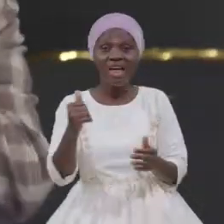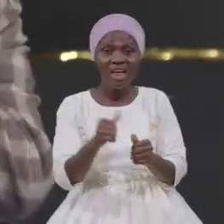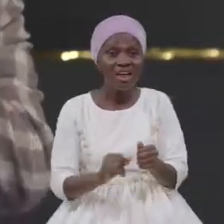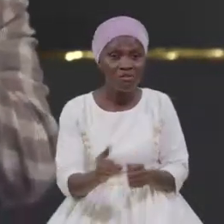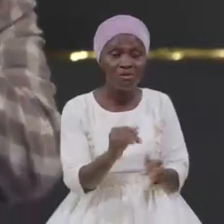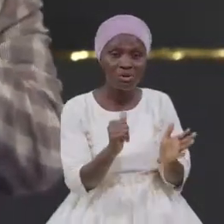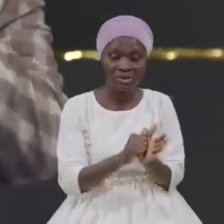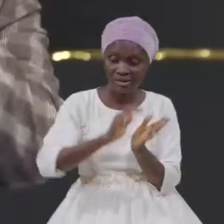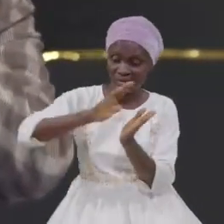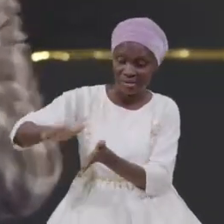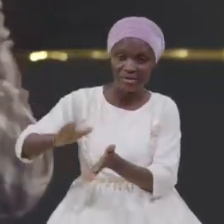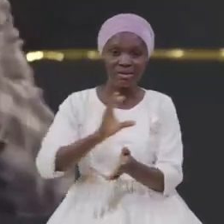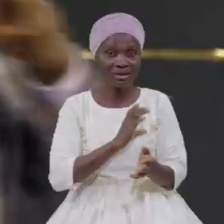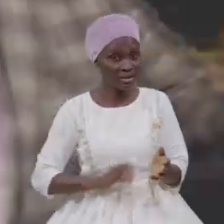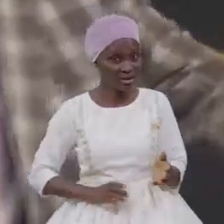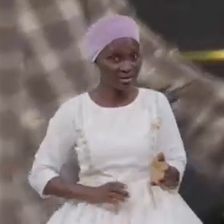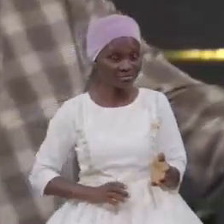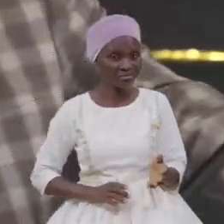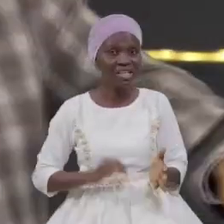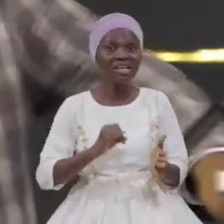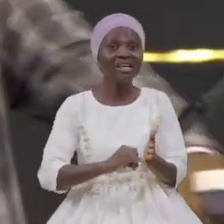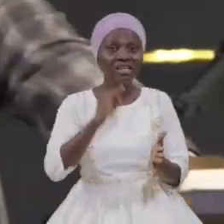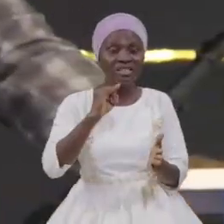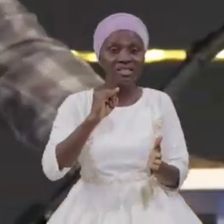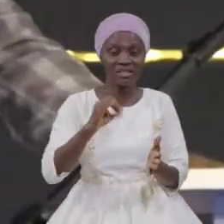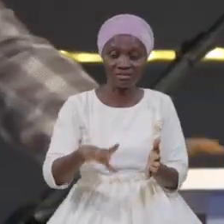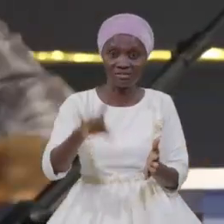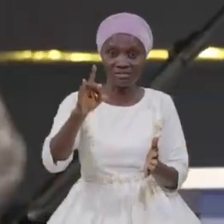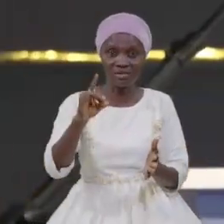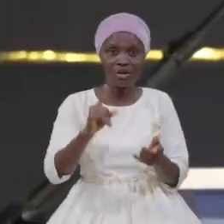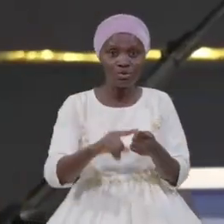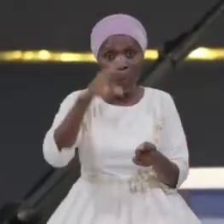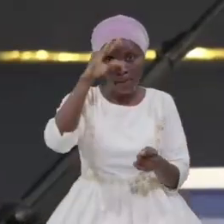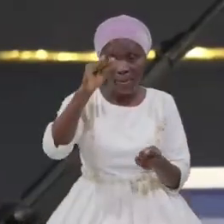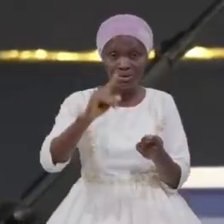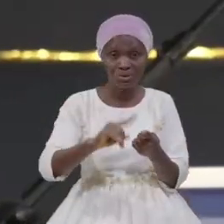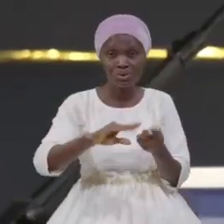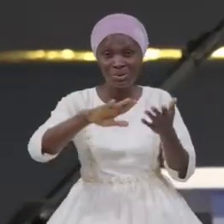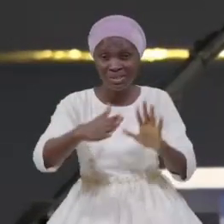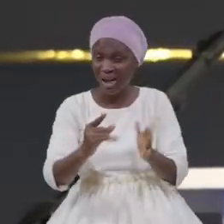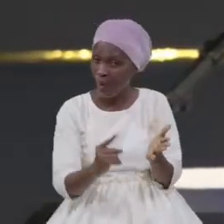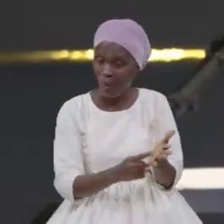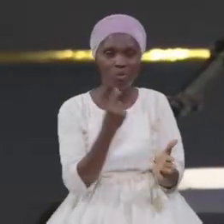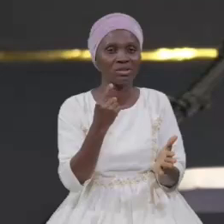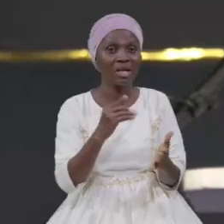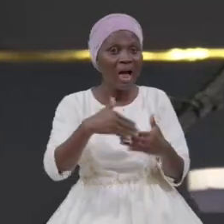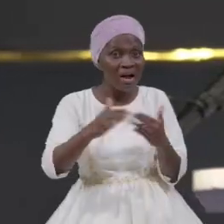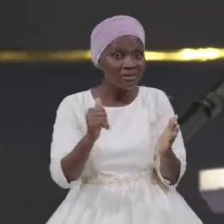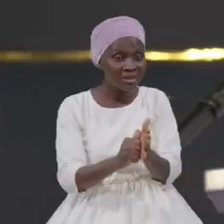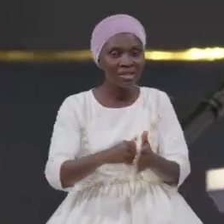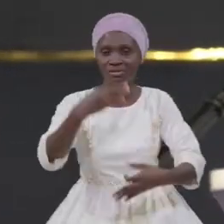appointed unto man once to die. But after this, the judgment, if you allow the judgment to